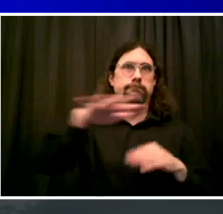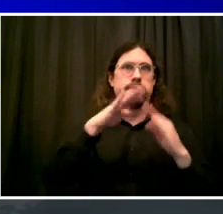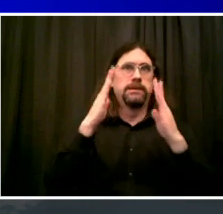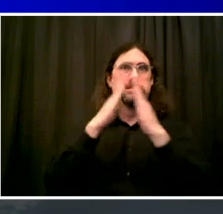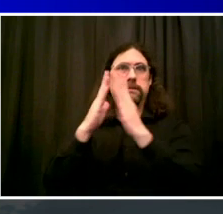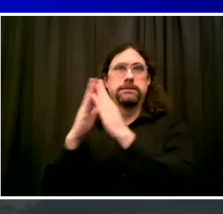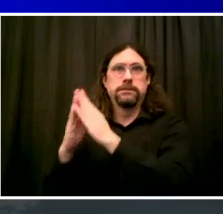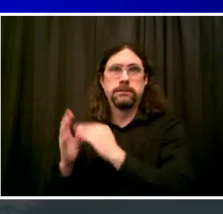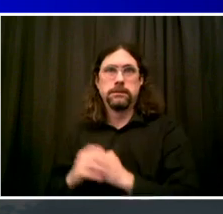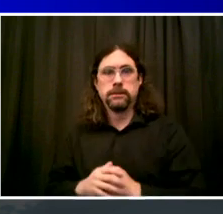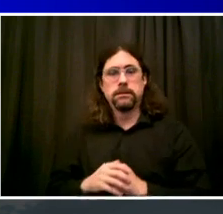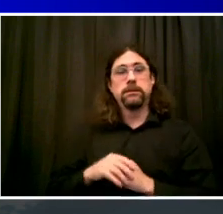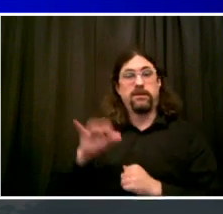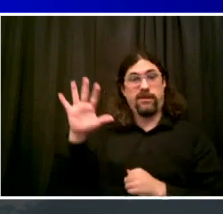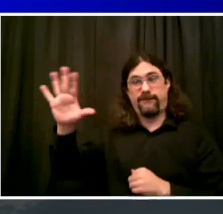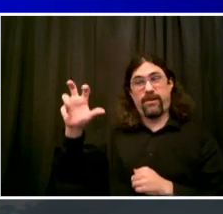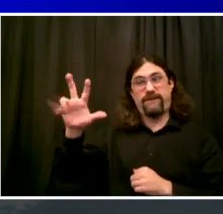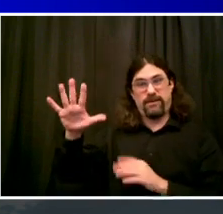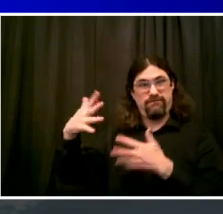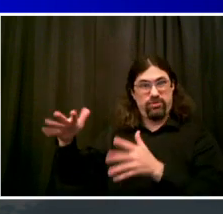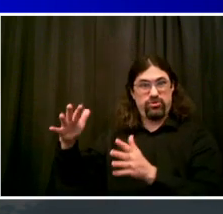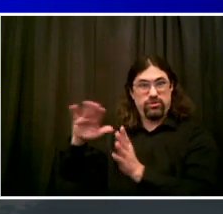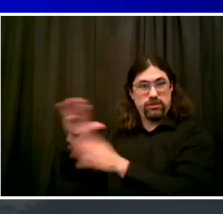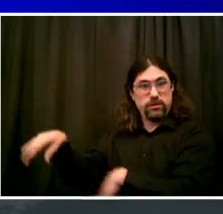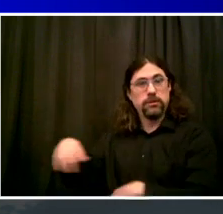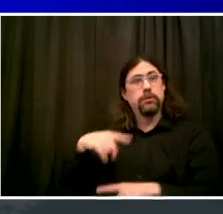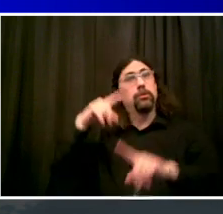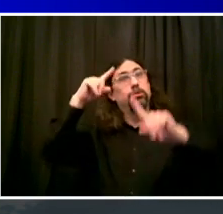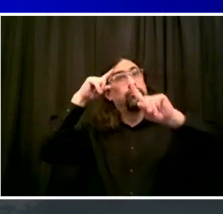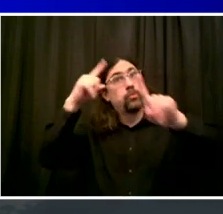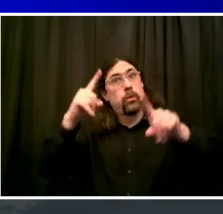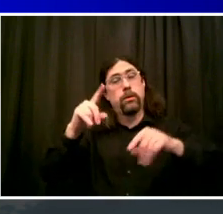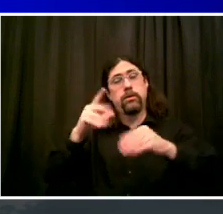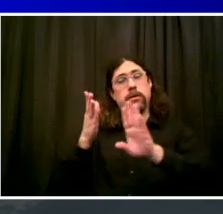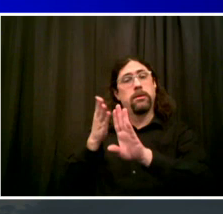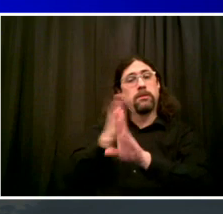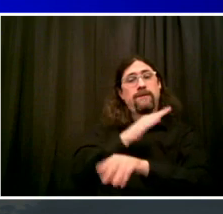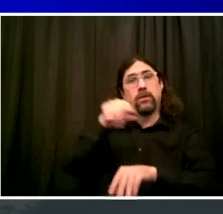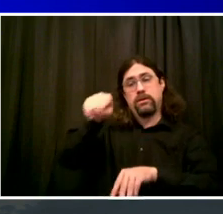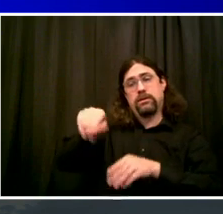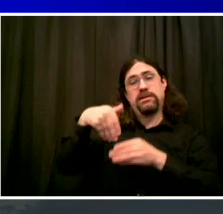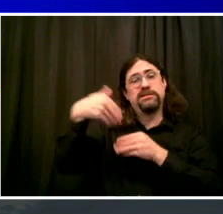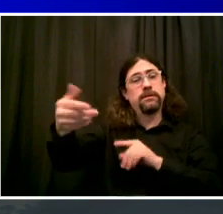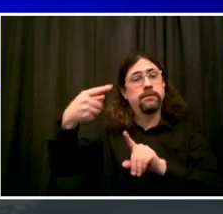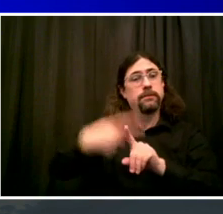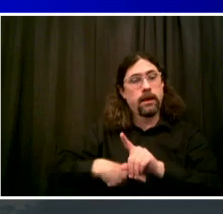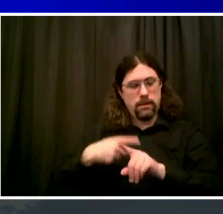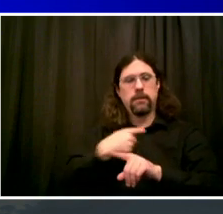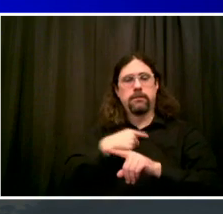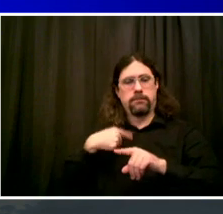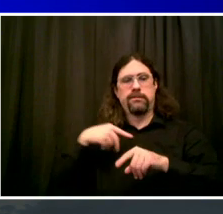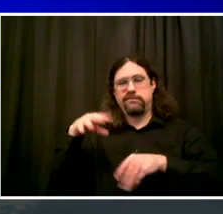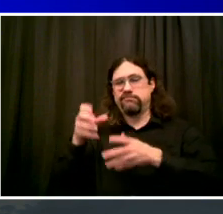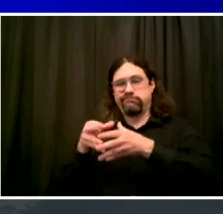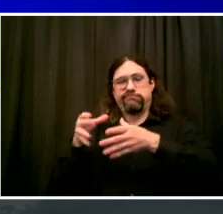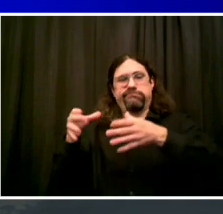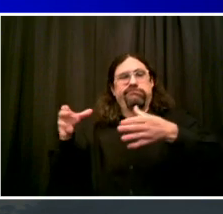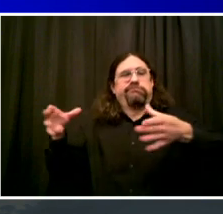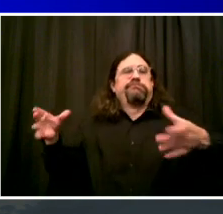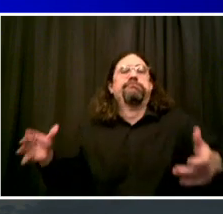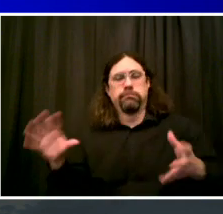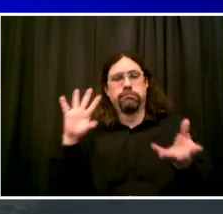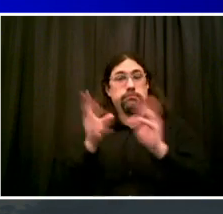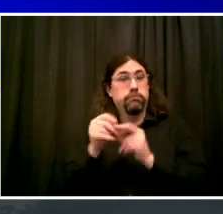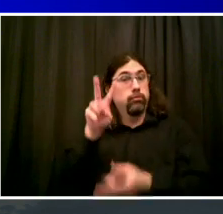by the beginning of June on the field doing this good work. So this has to constantly move, and